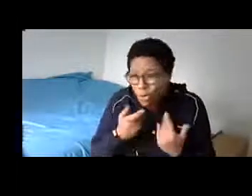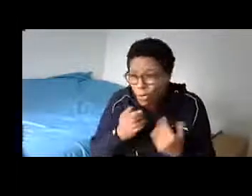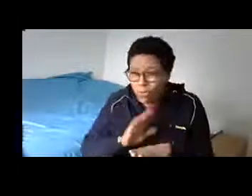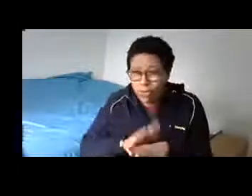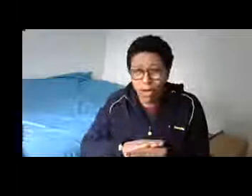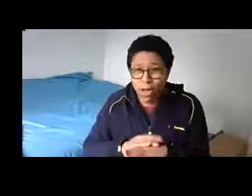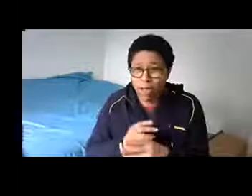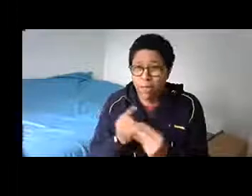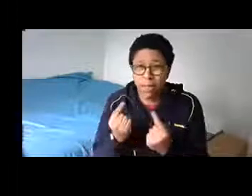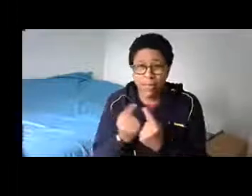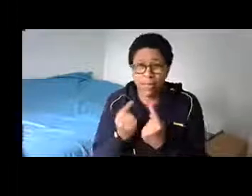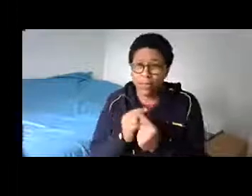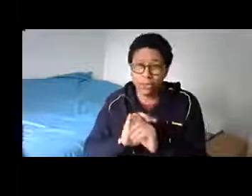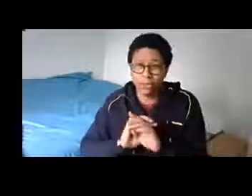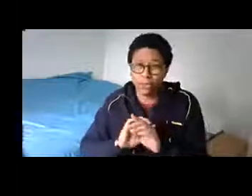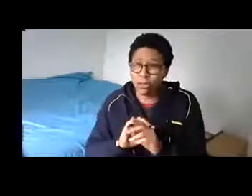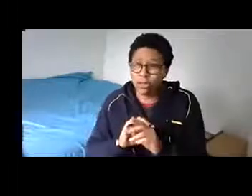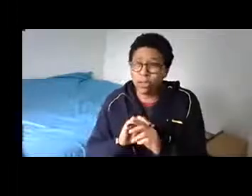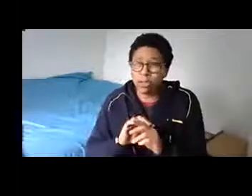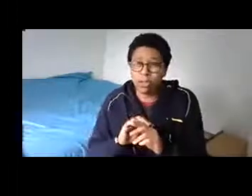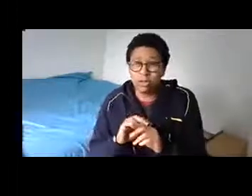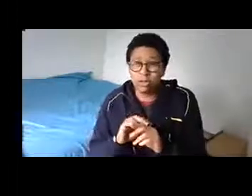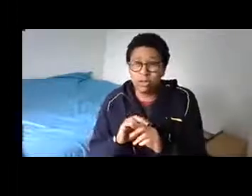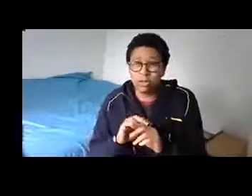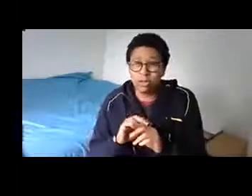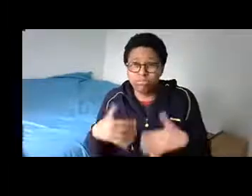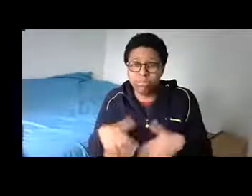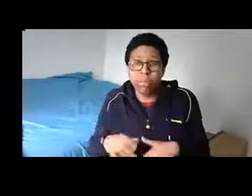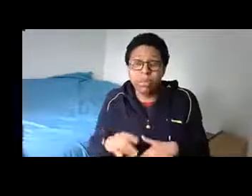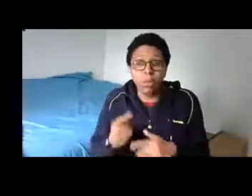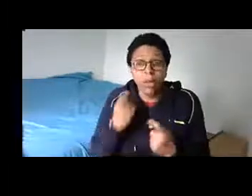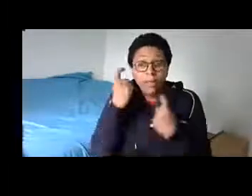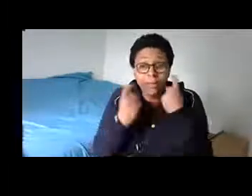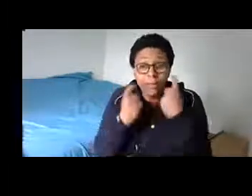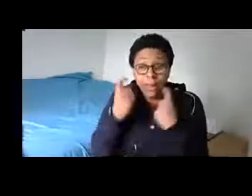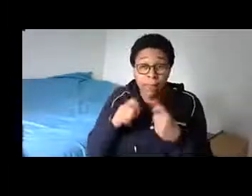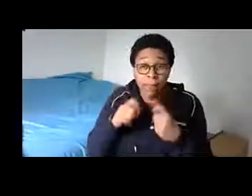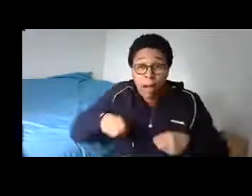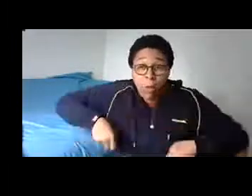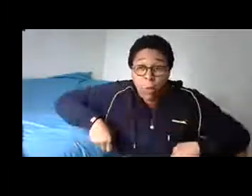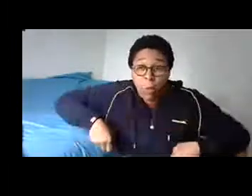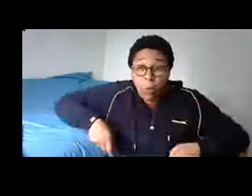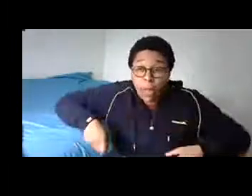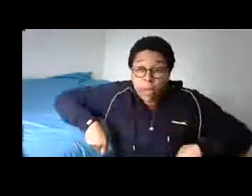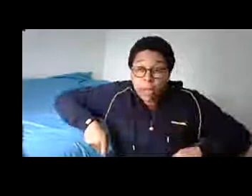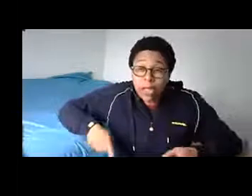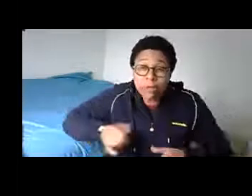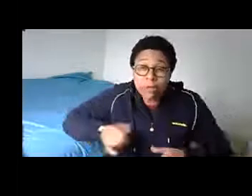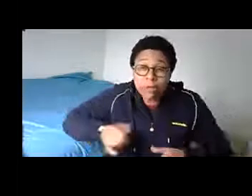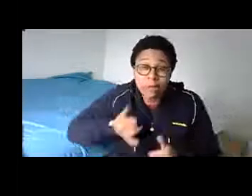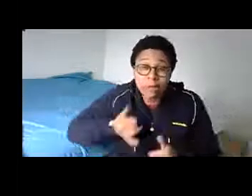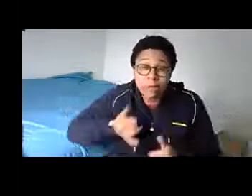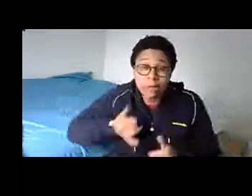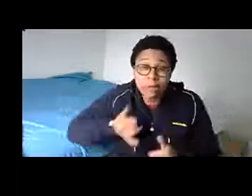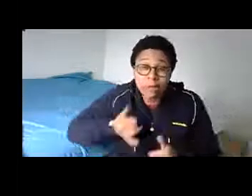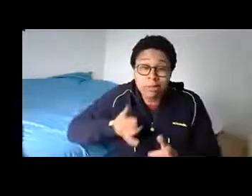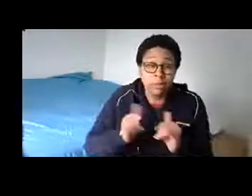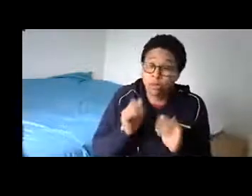for wheelchairs, they often, I've seen quite a few cases where they would start arguing that you could get this free